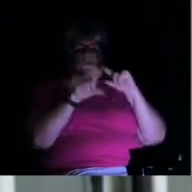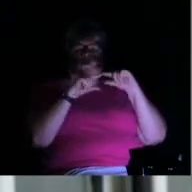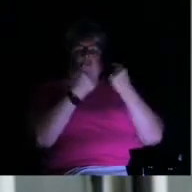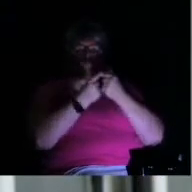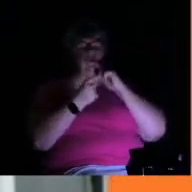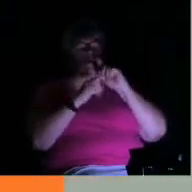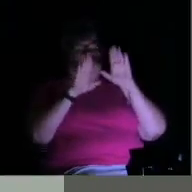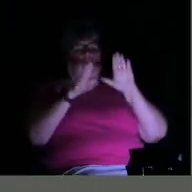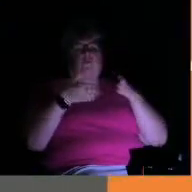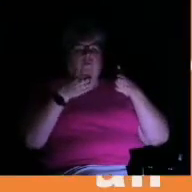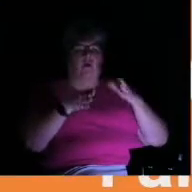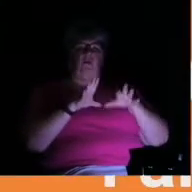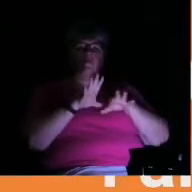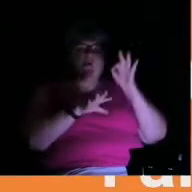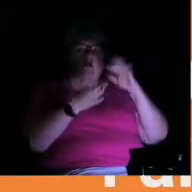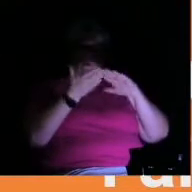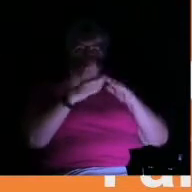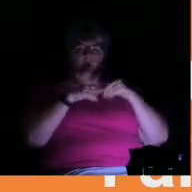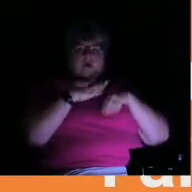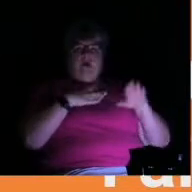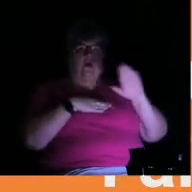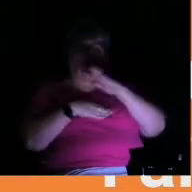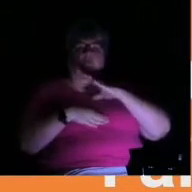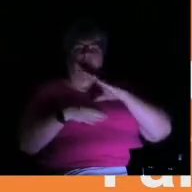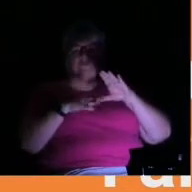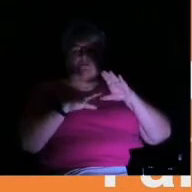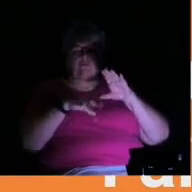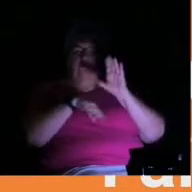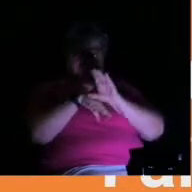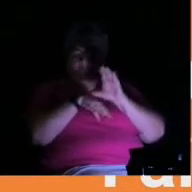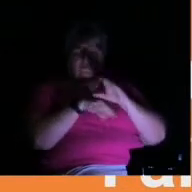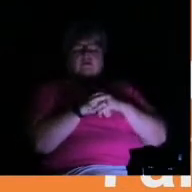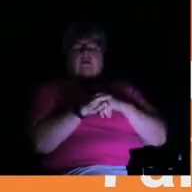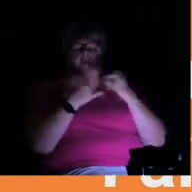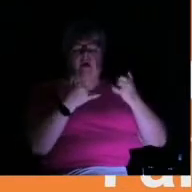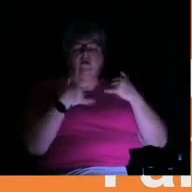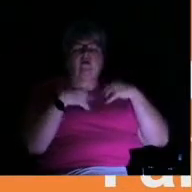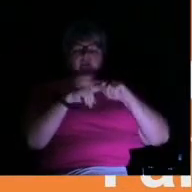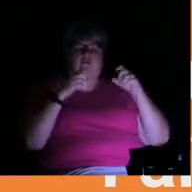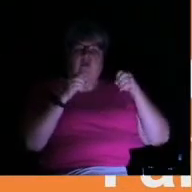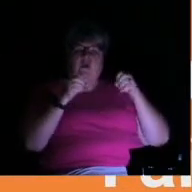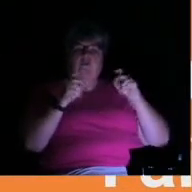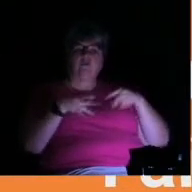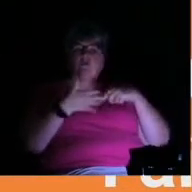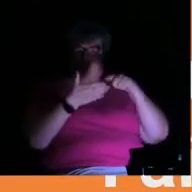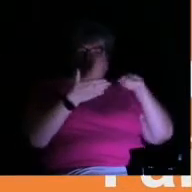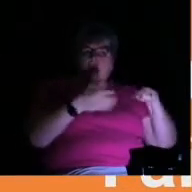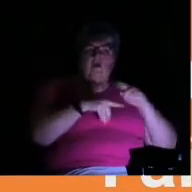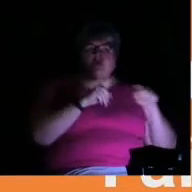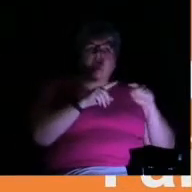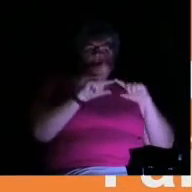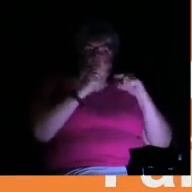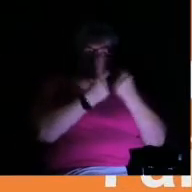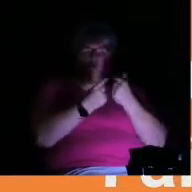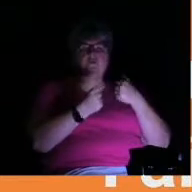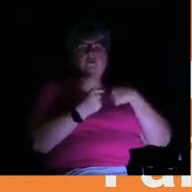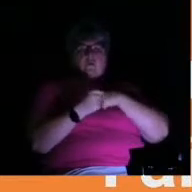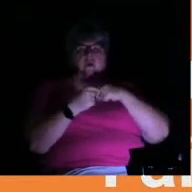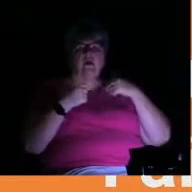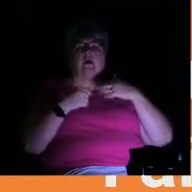the church. Right now, you have an opportunity to check out the different types of Journey Groups we have at our group fair